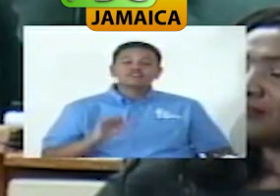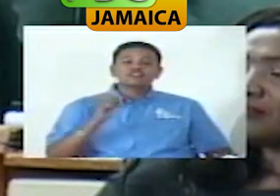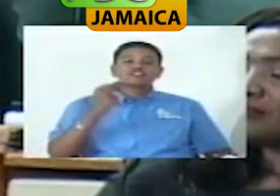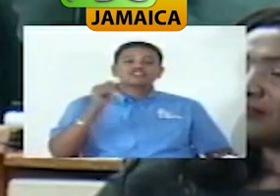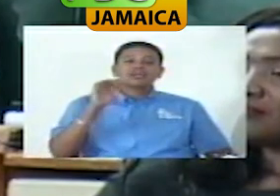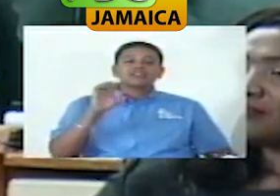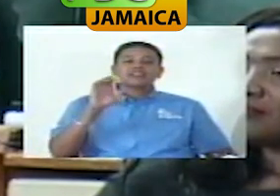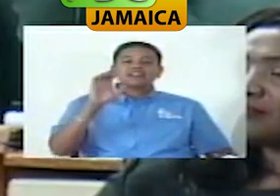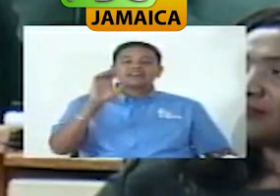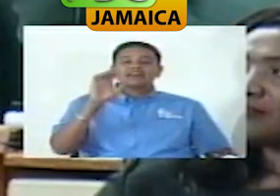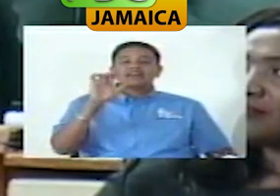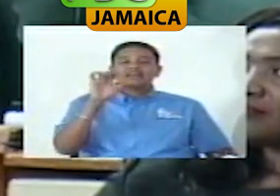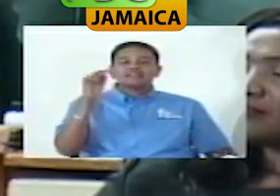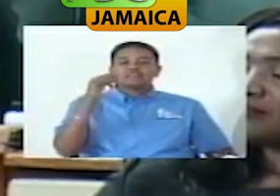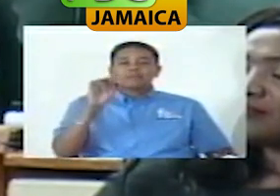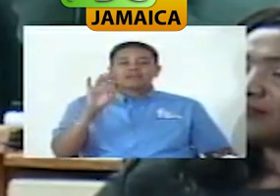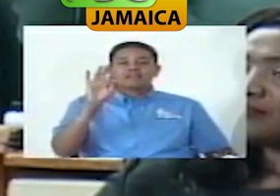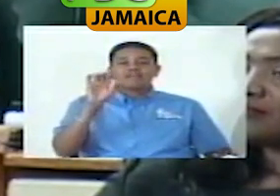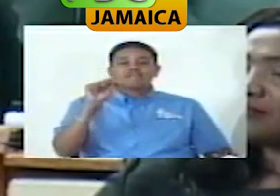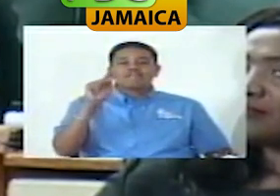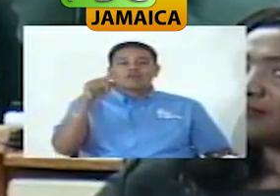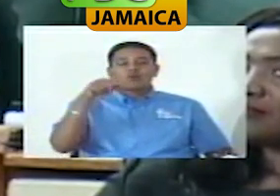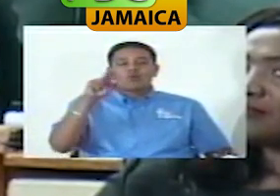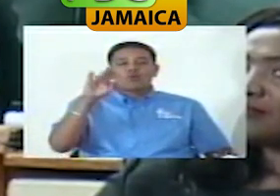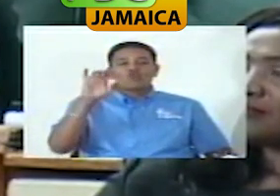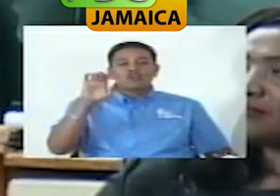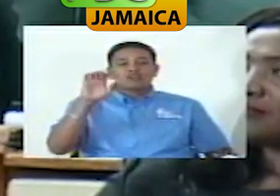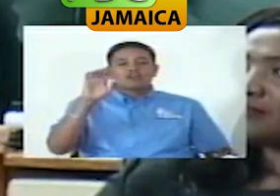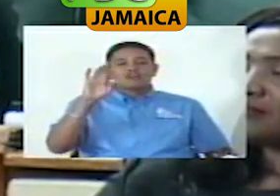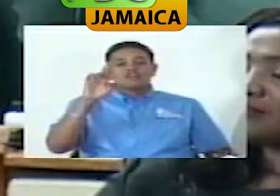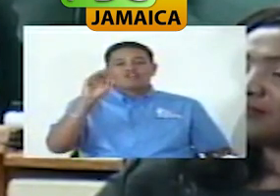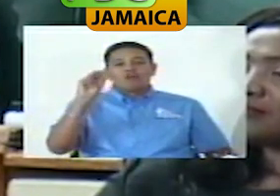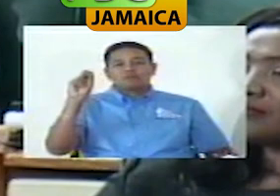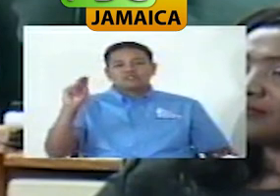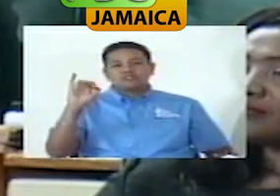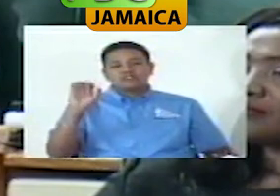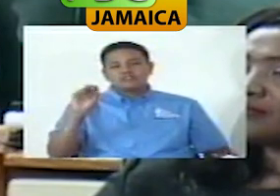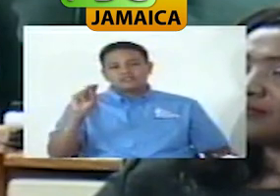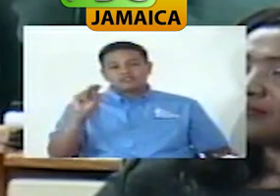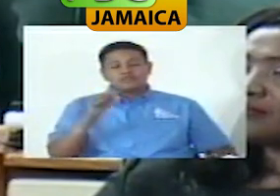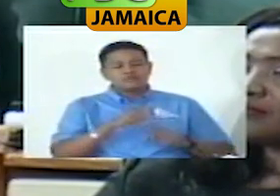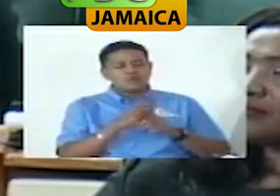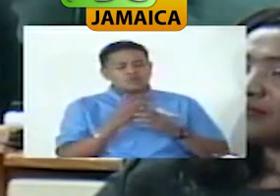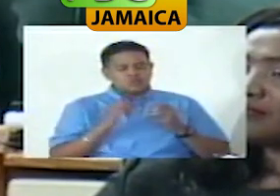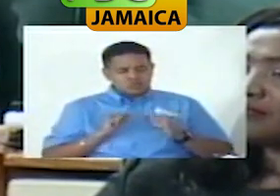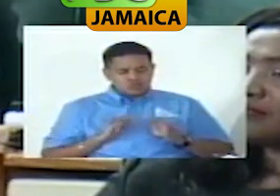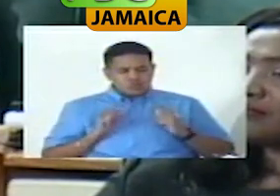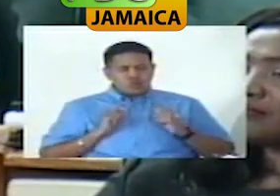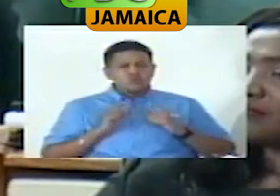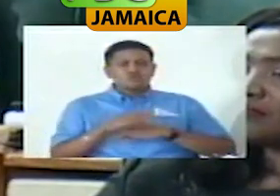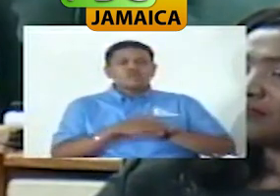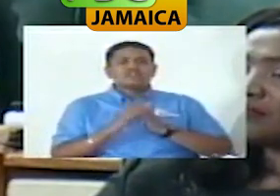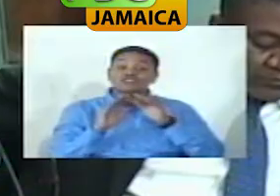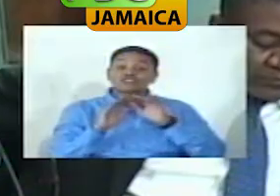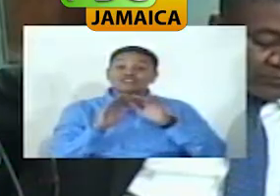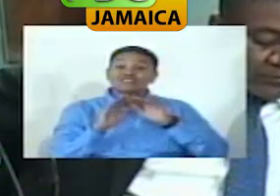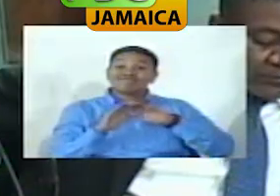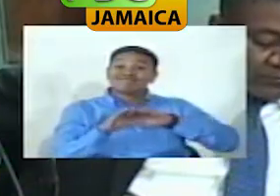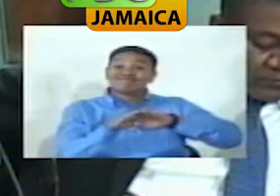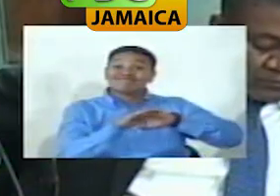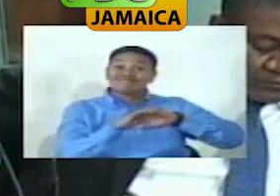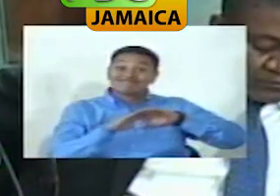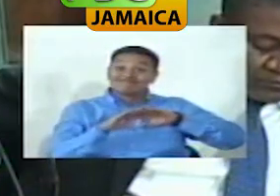Fakuri Robinson, may your soul rest in peace, and may your good works stand as a symbol of the life you lived.